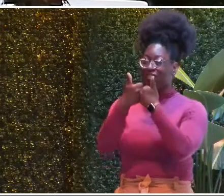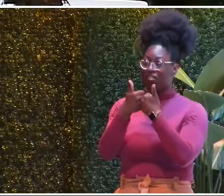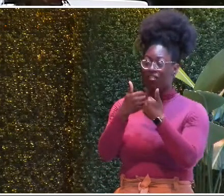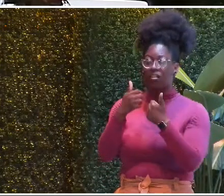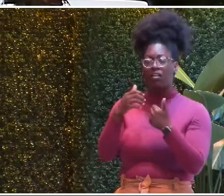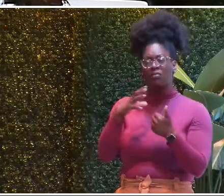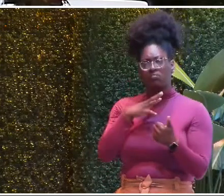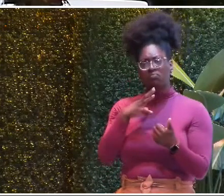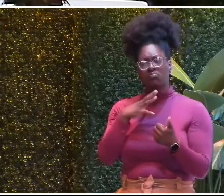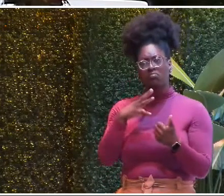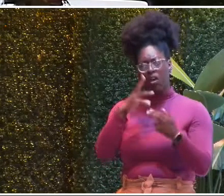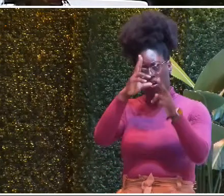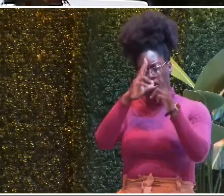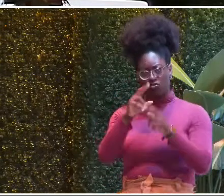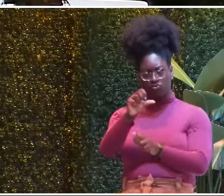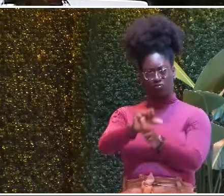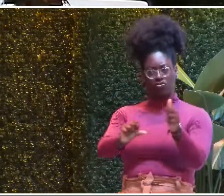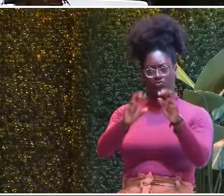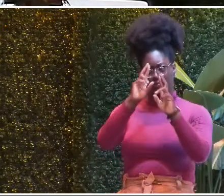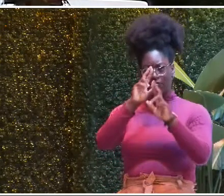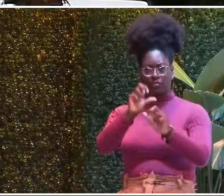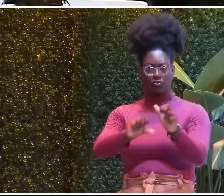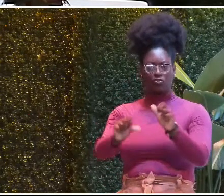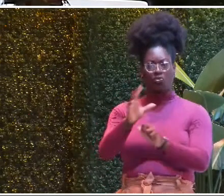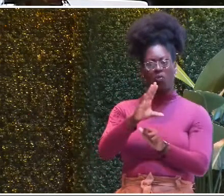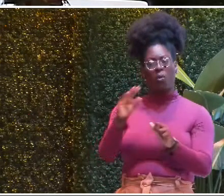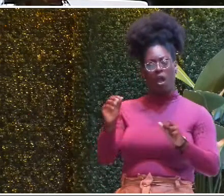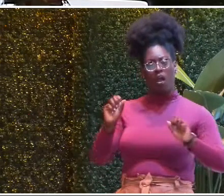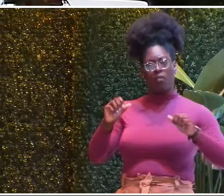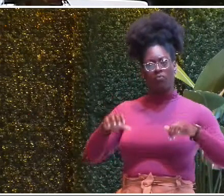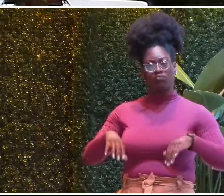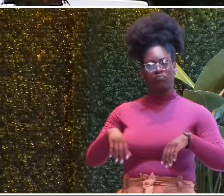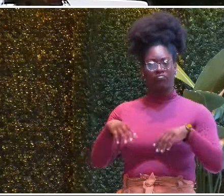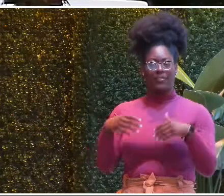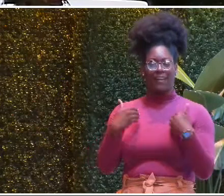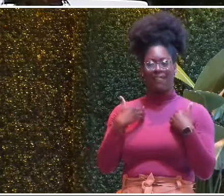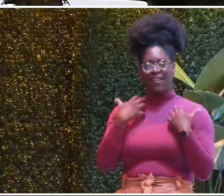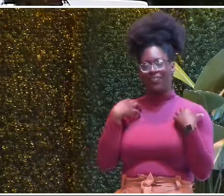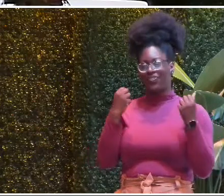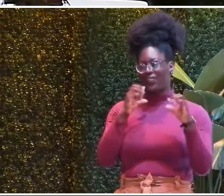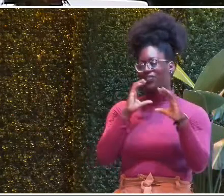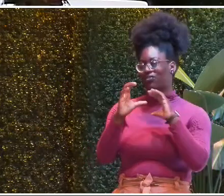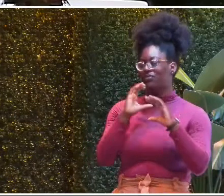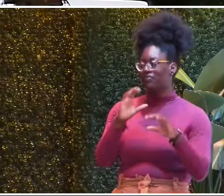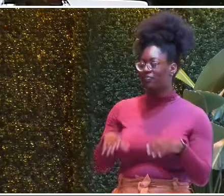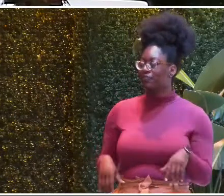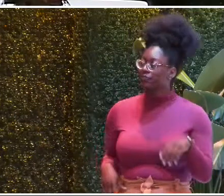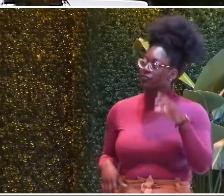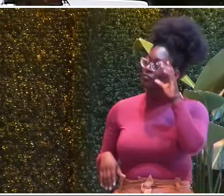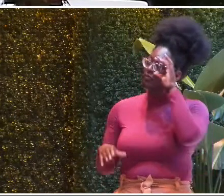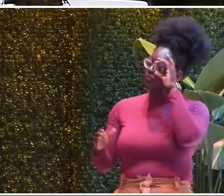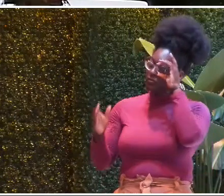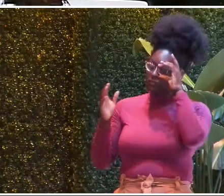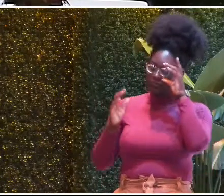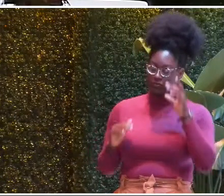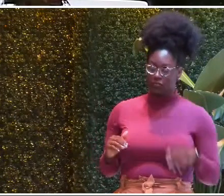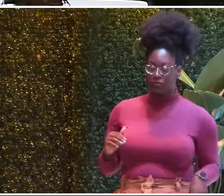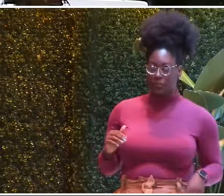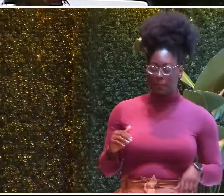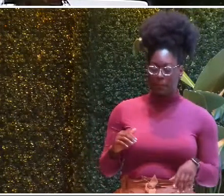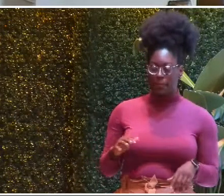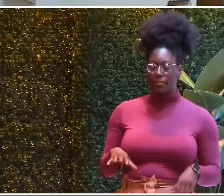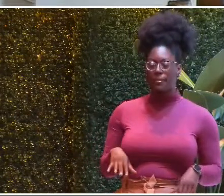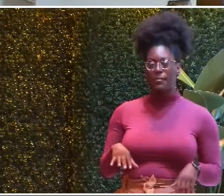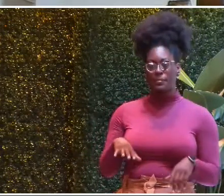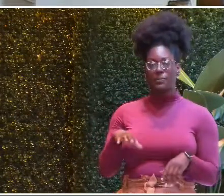Find strengths in our differences. So again, as we move through this space and things come up or you confronted with